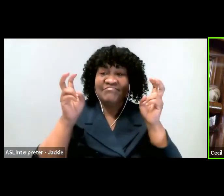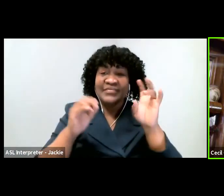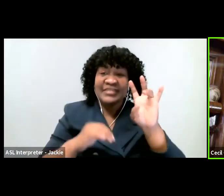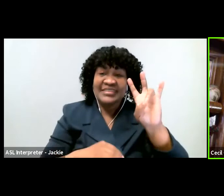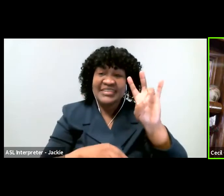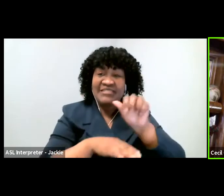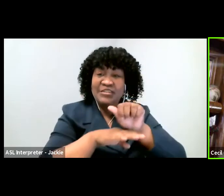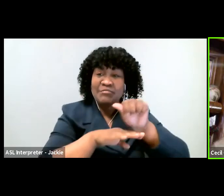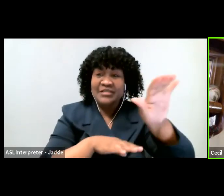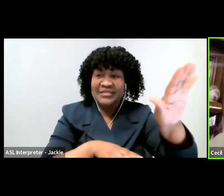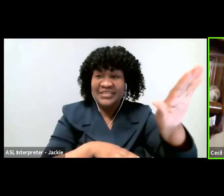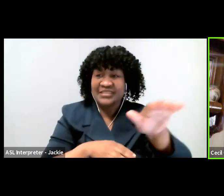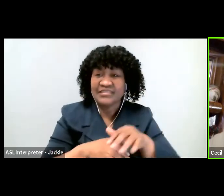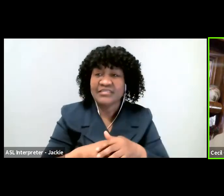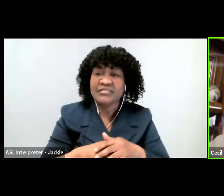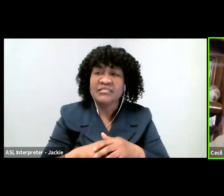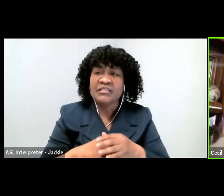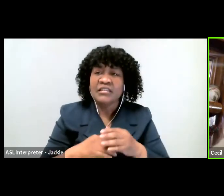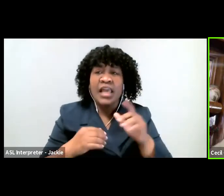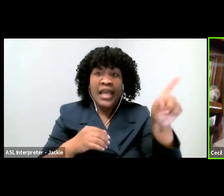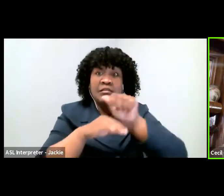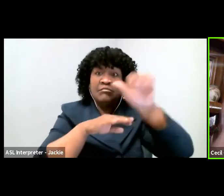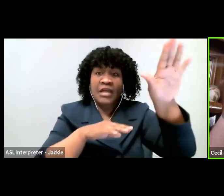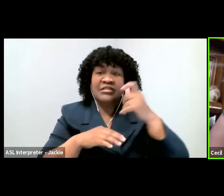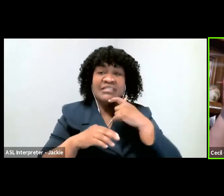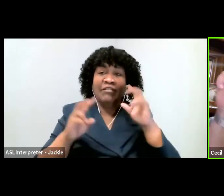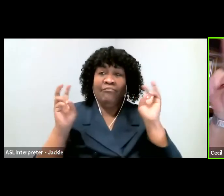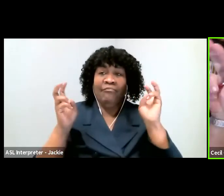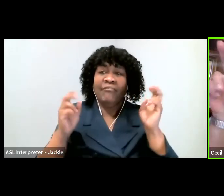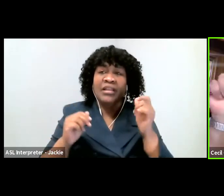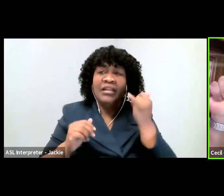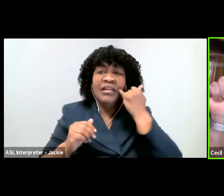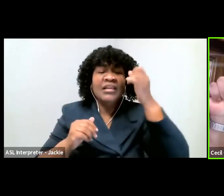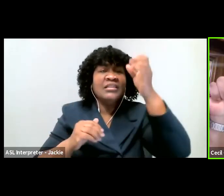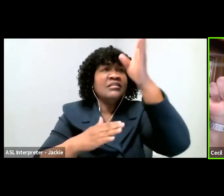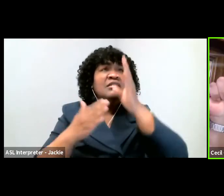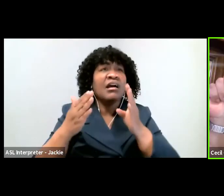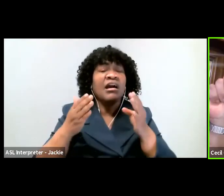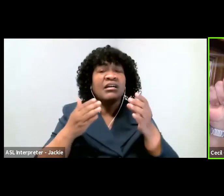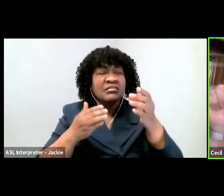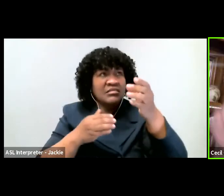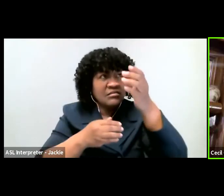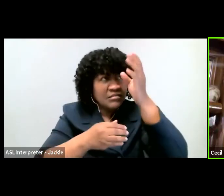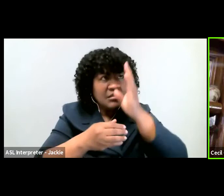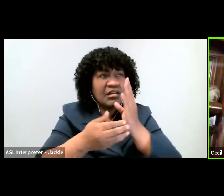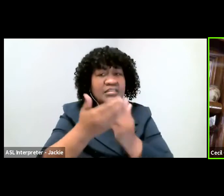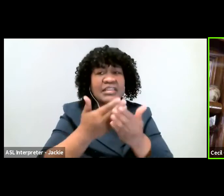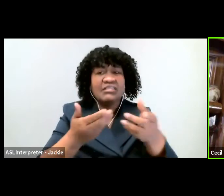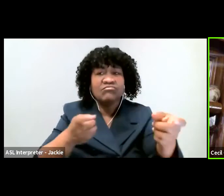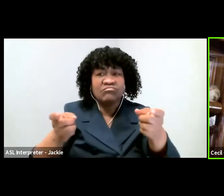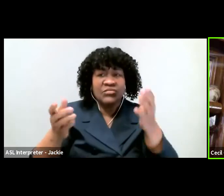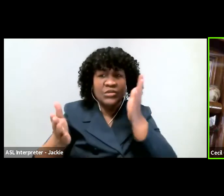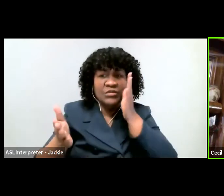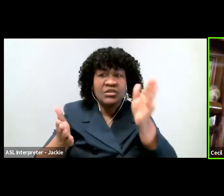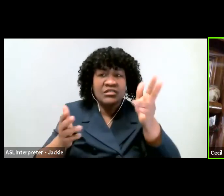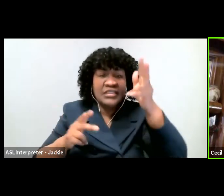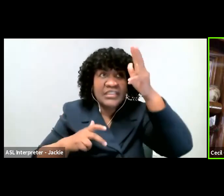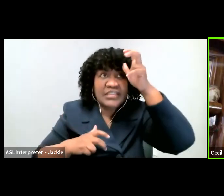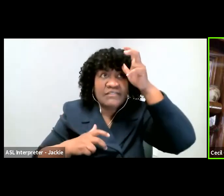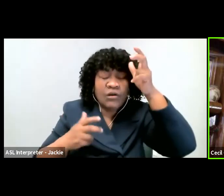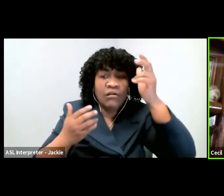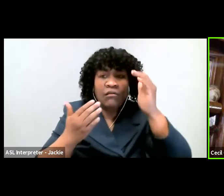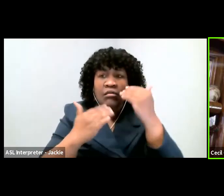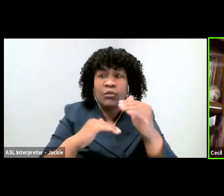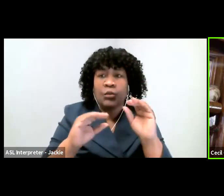Seven Mountains. And she said, "It's in God's hands now. Evil is limitless